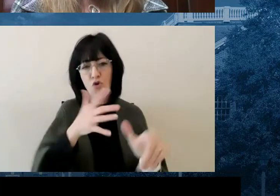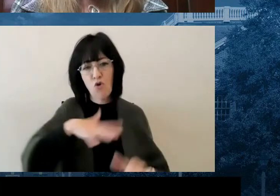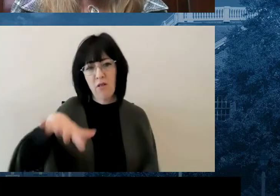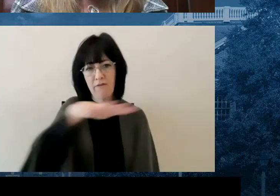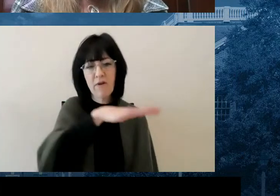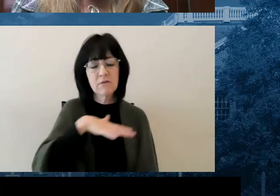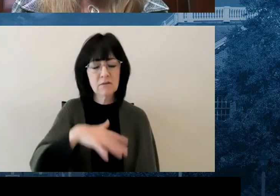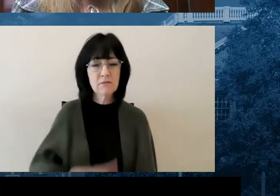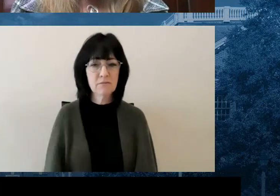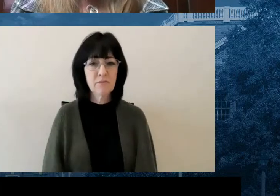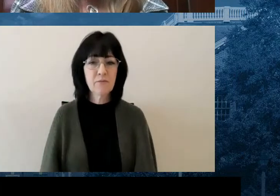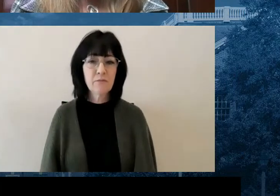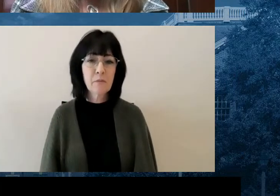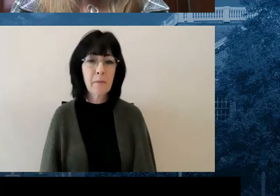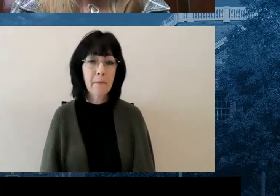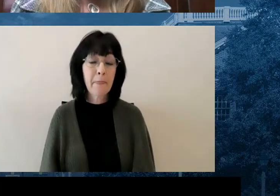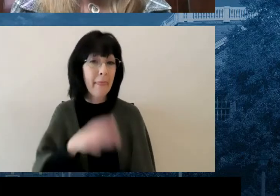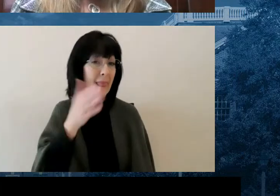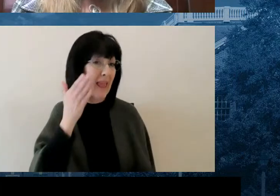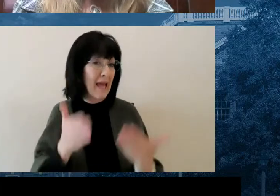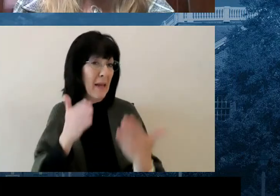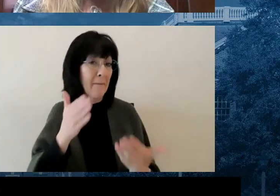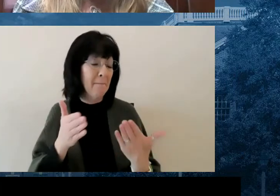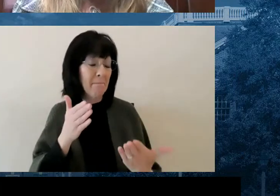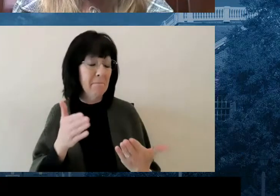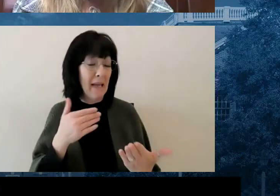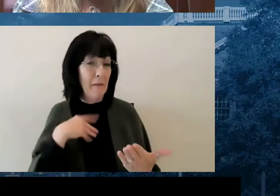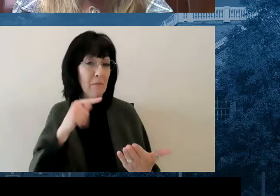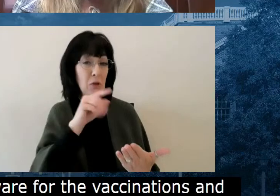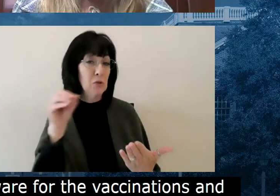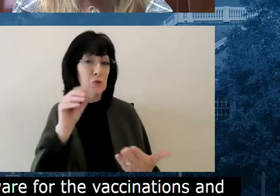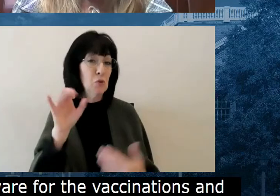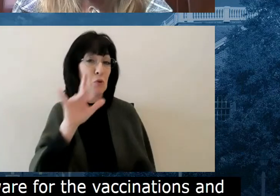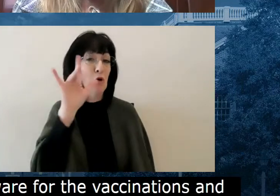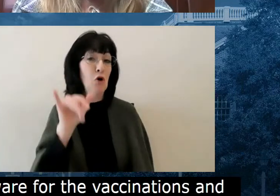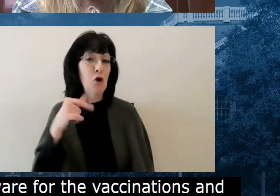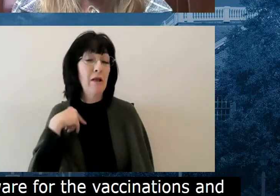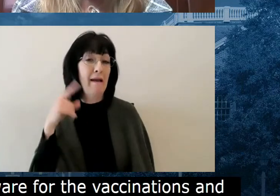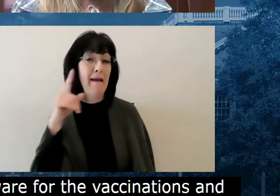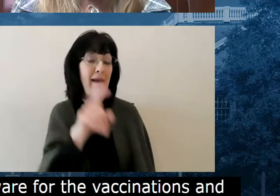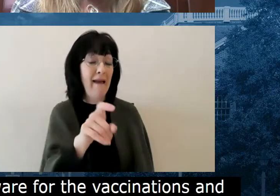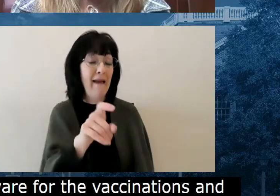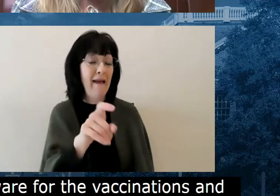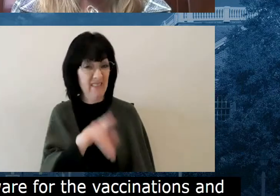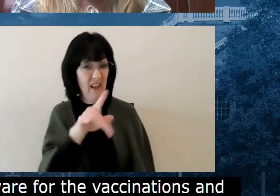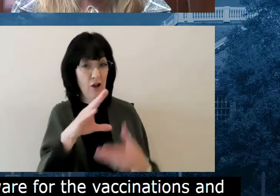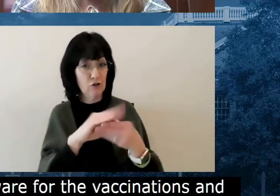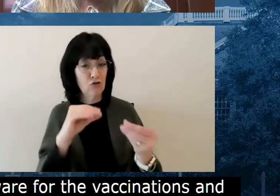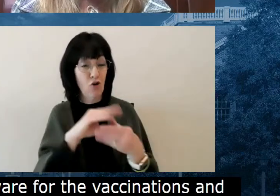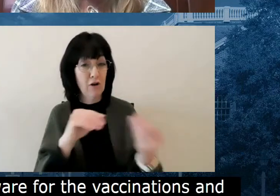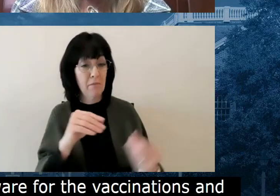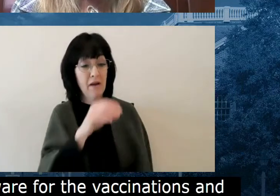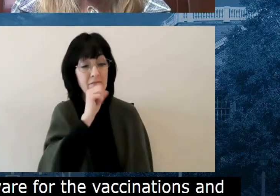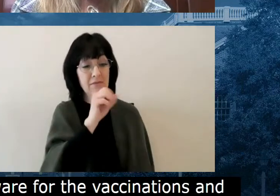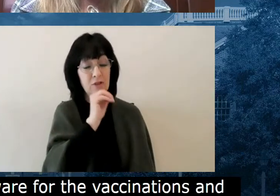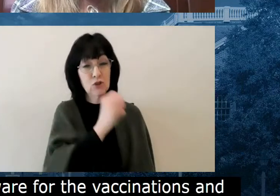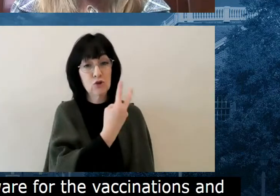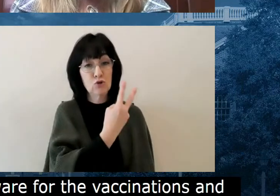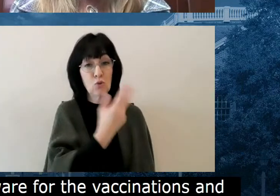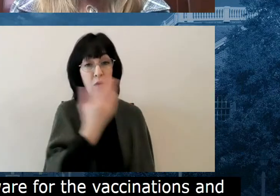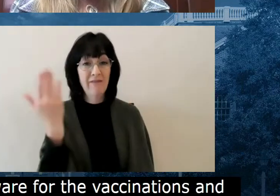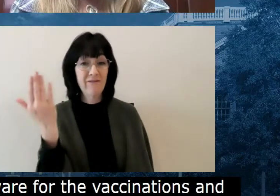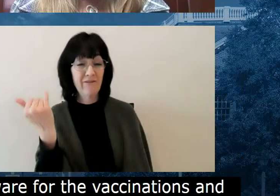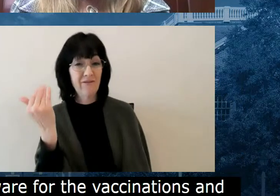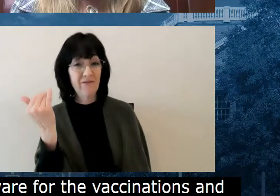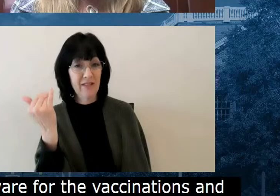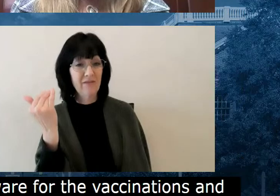Might be a little bit early for this next question, but just thinking about that 12 to 15 age group, or maybe even people younger than that